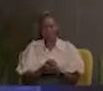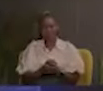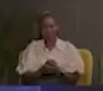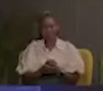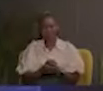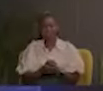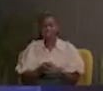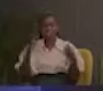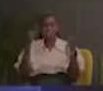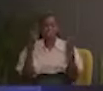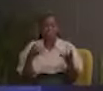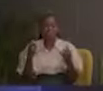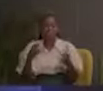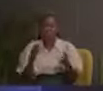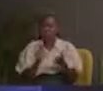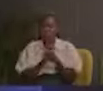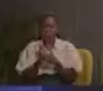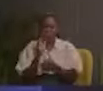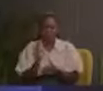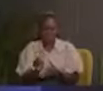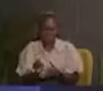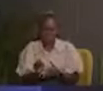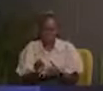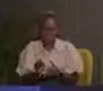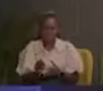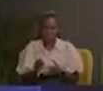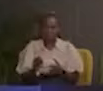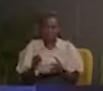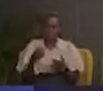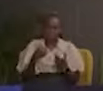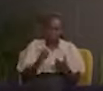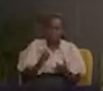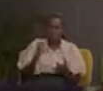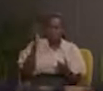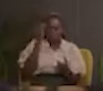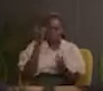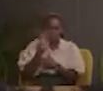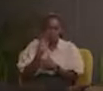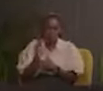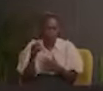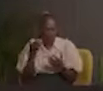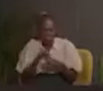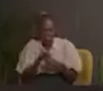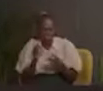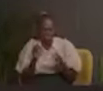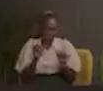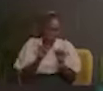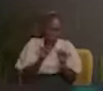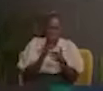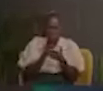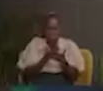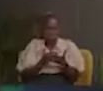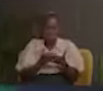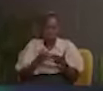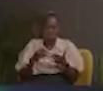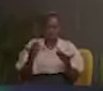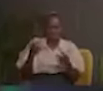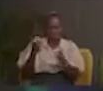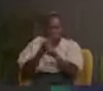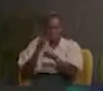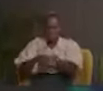So many believers know, they've taken out time to know God in a measure. Others have taken out time to